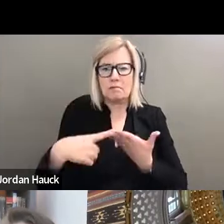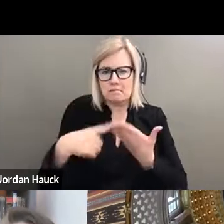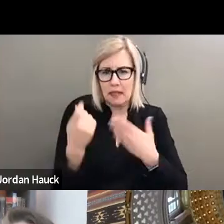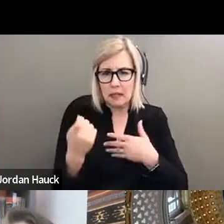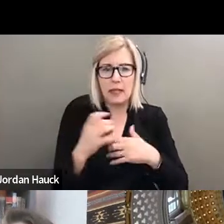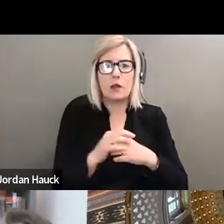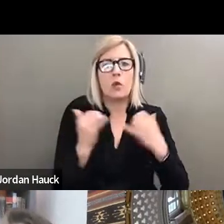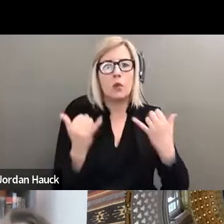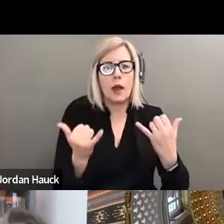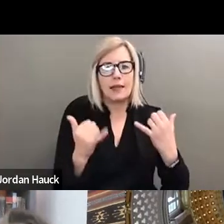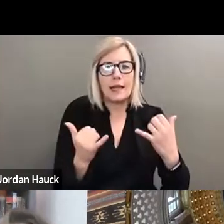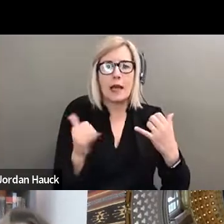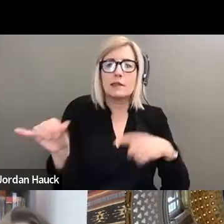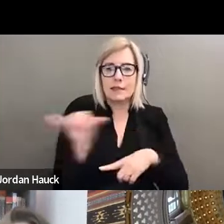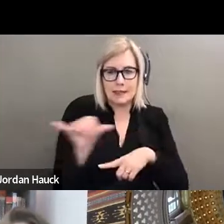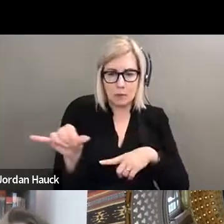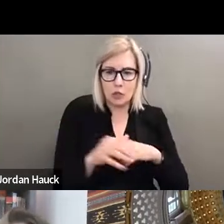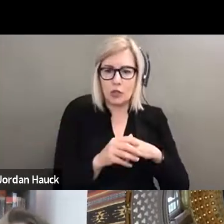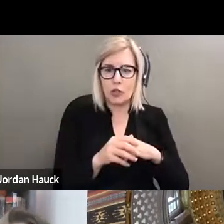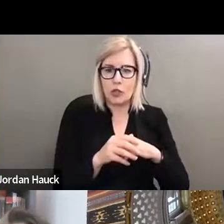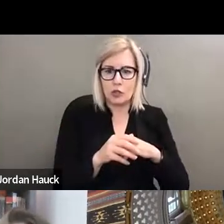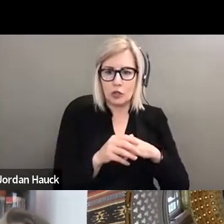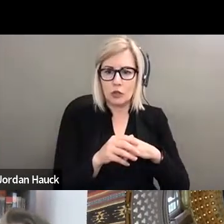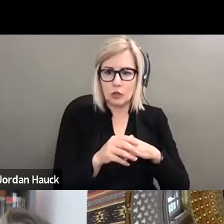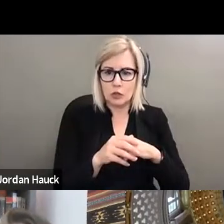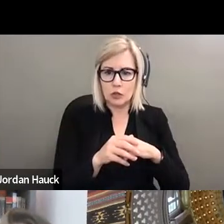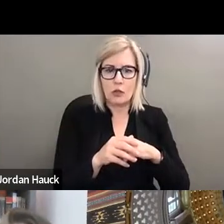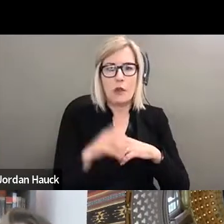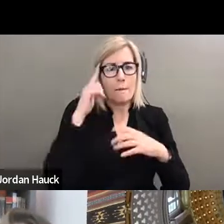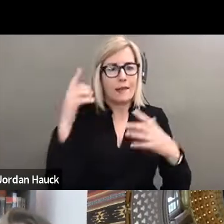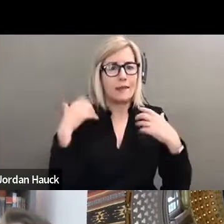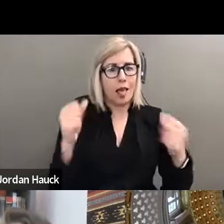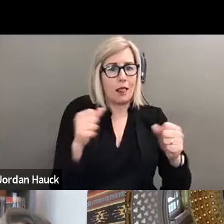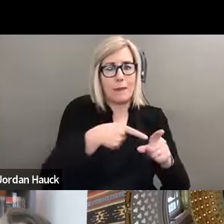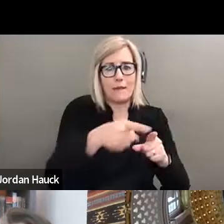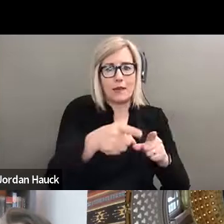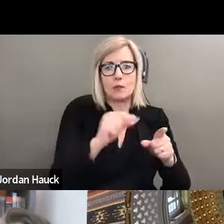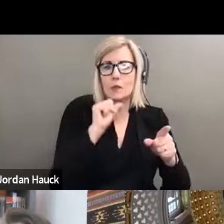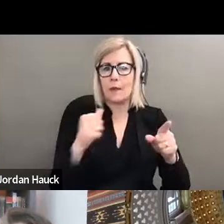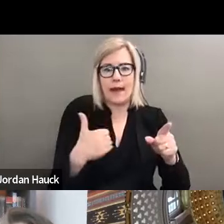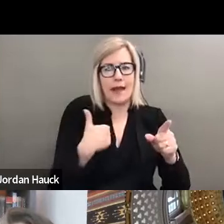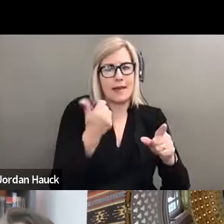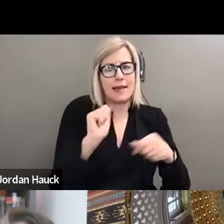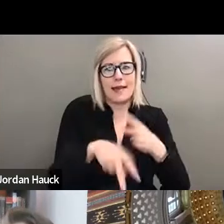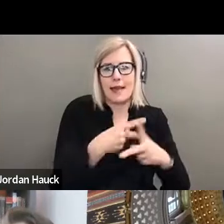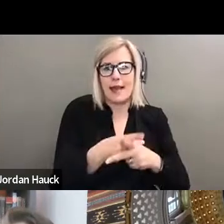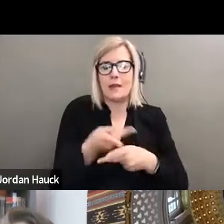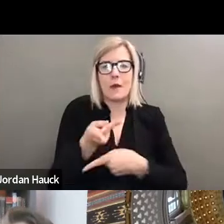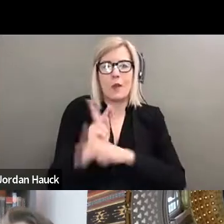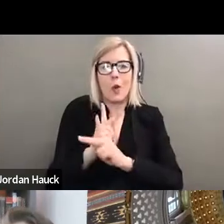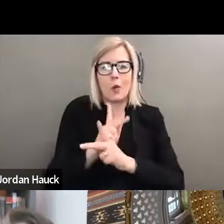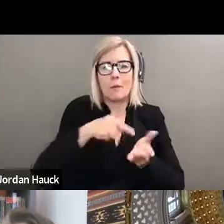right now, kind of similar to this. Mental health professionals don't have any kind of loan repayment